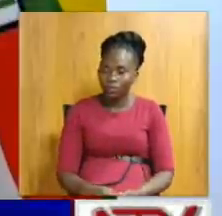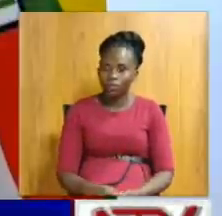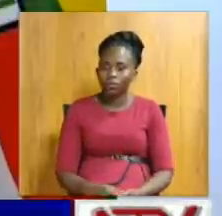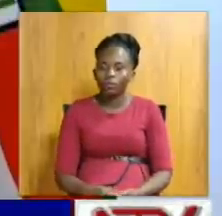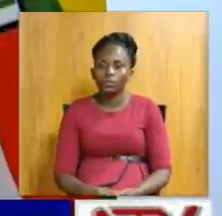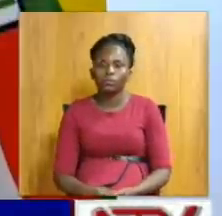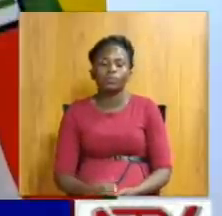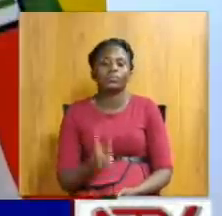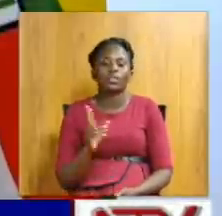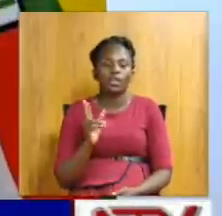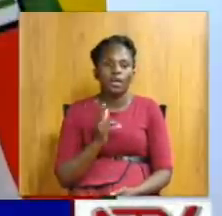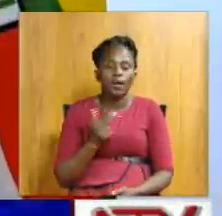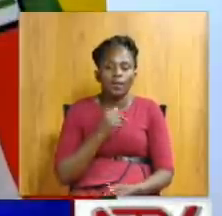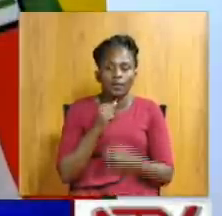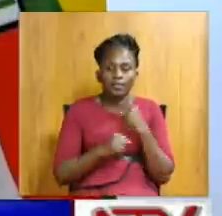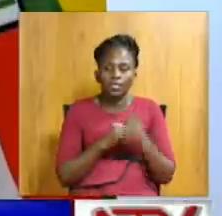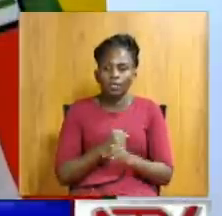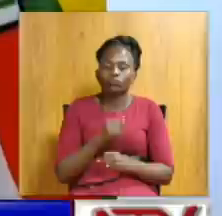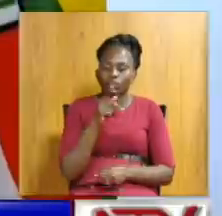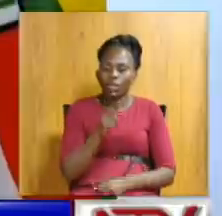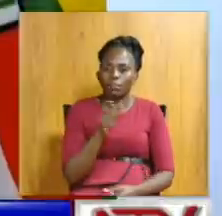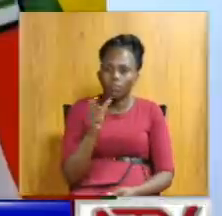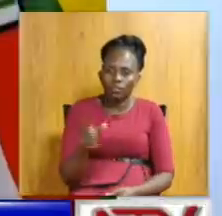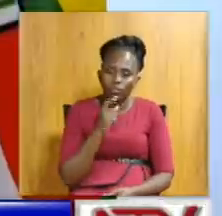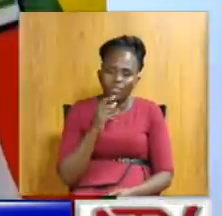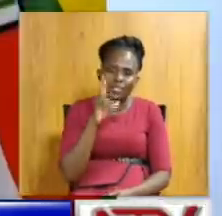was our young people in the persons of Nakwede,